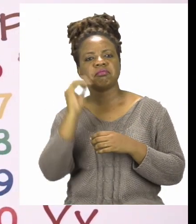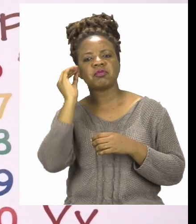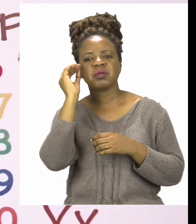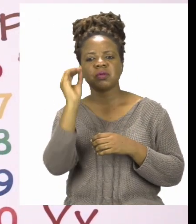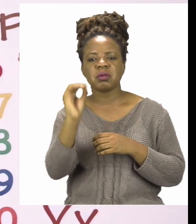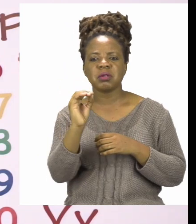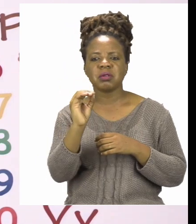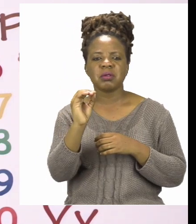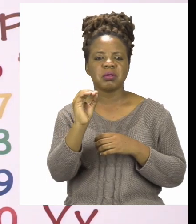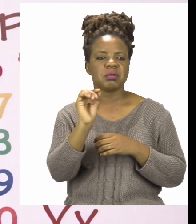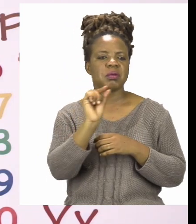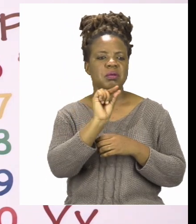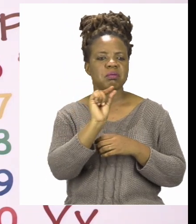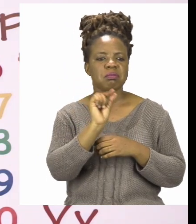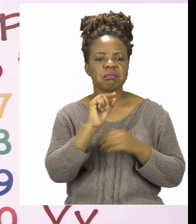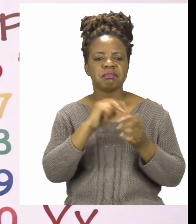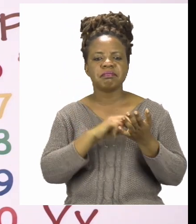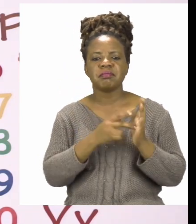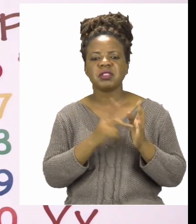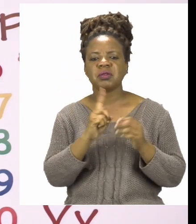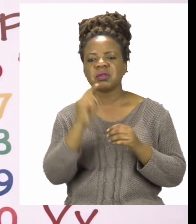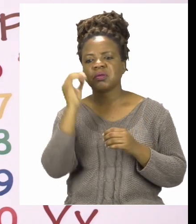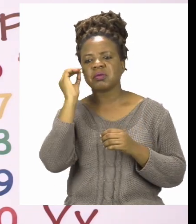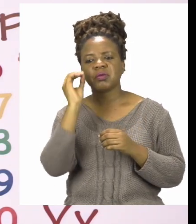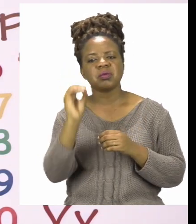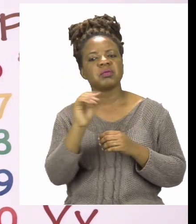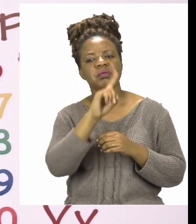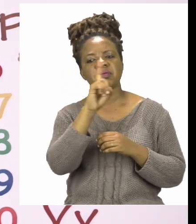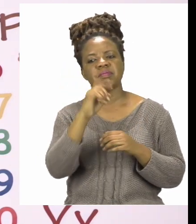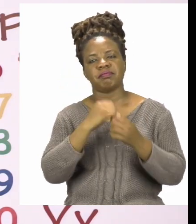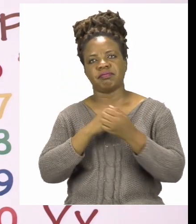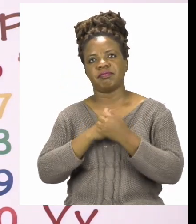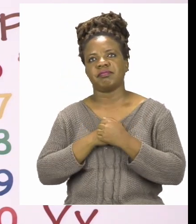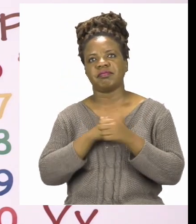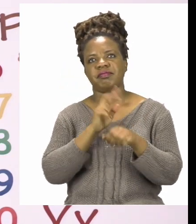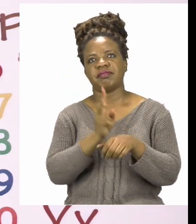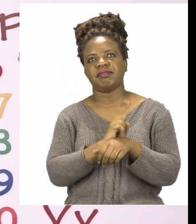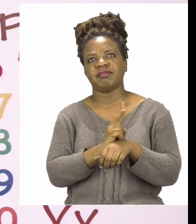help. I will see you soon after the advert break.